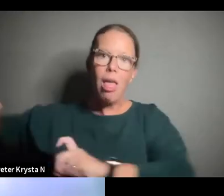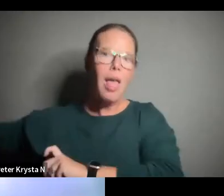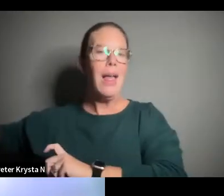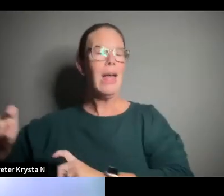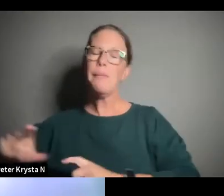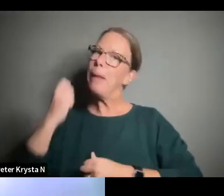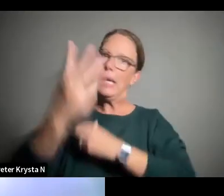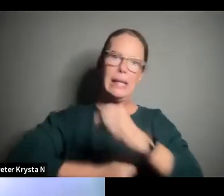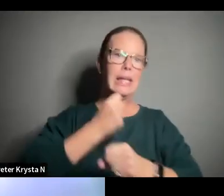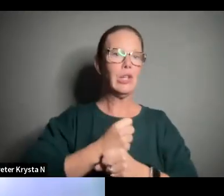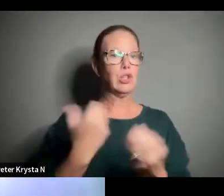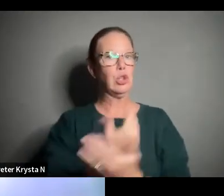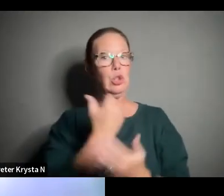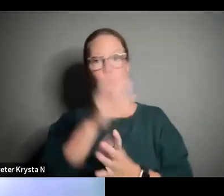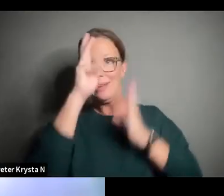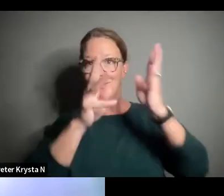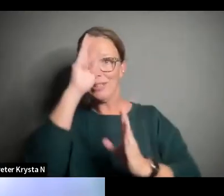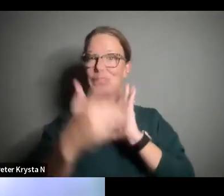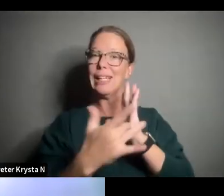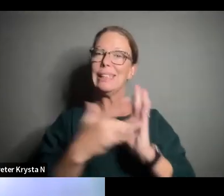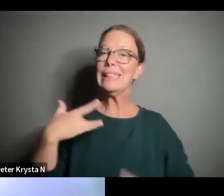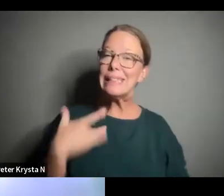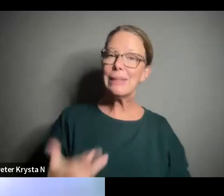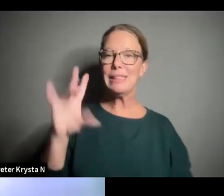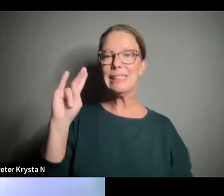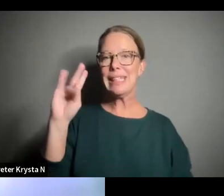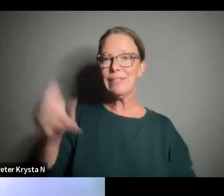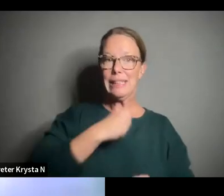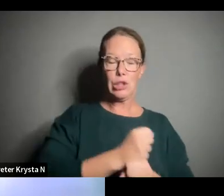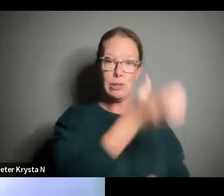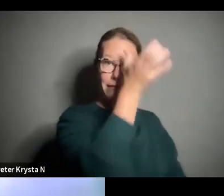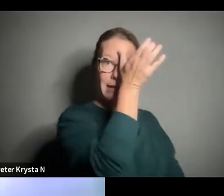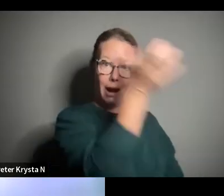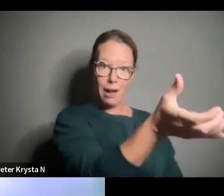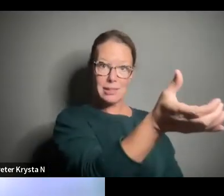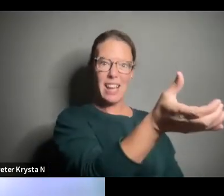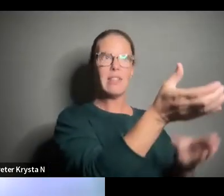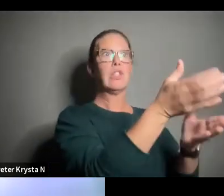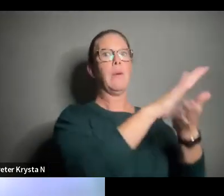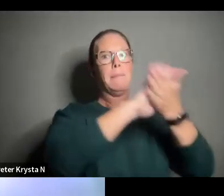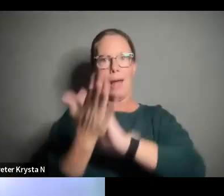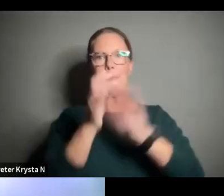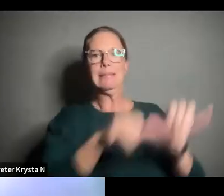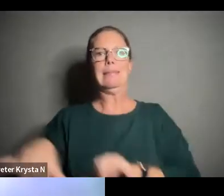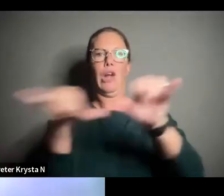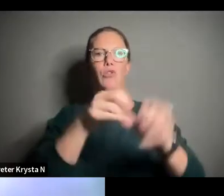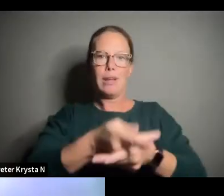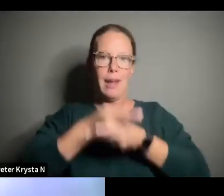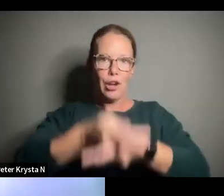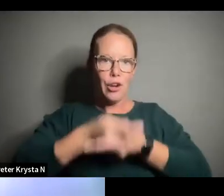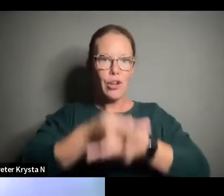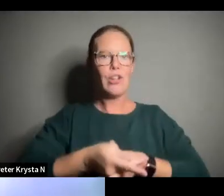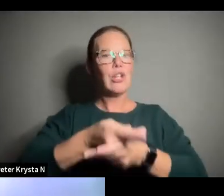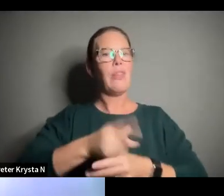new innovative technology on average takes about 17 years from concept to becoming the standard of care. And that's really what we started with our